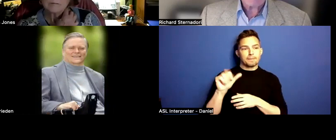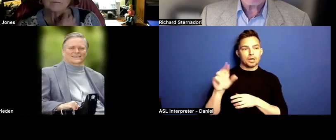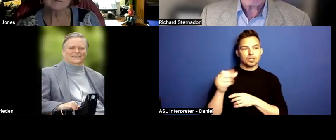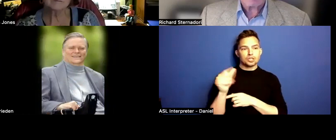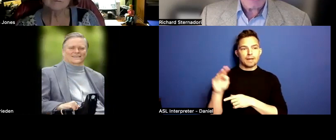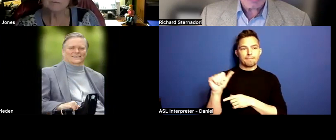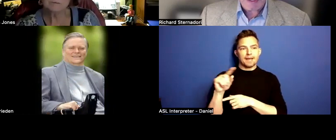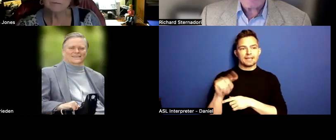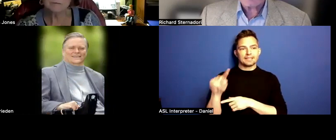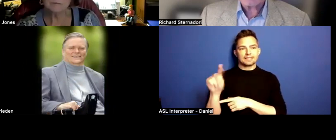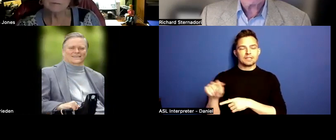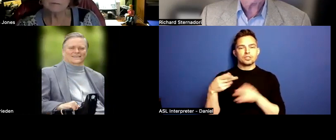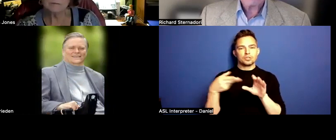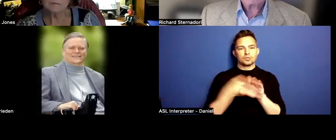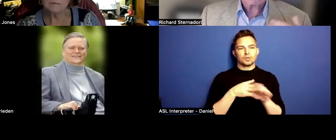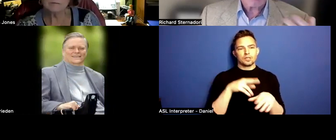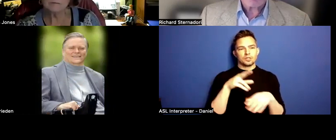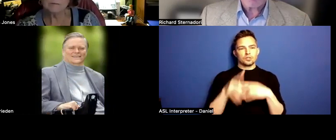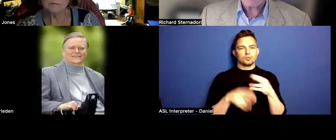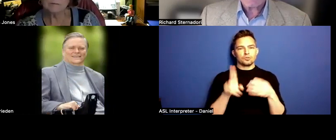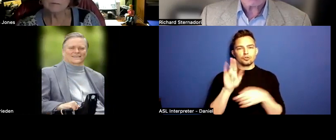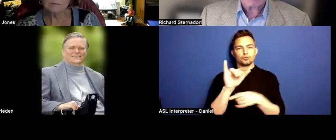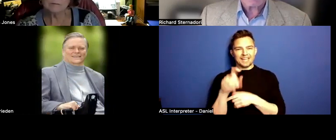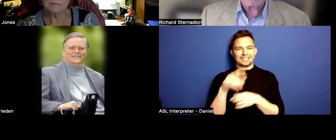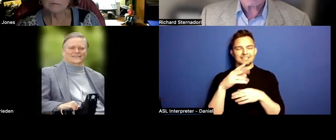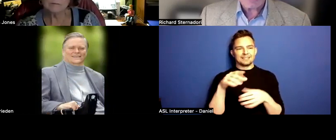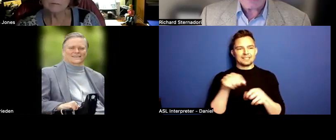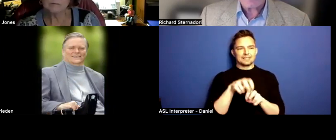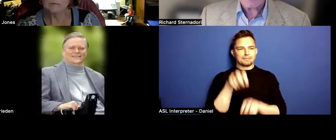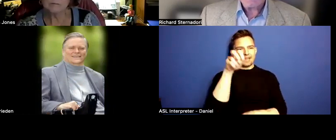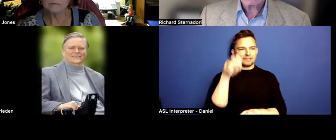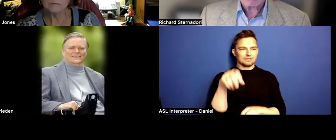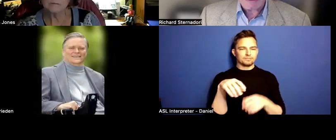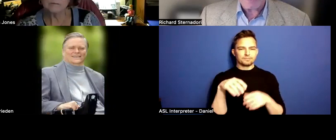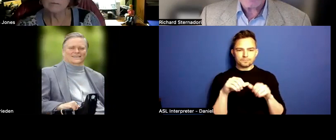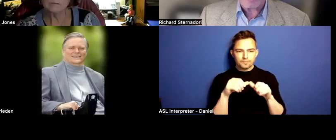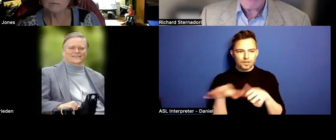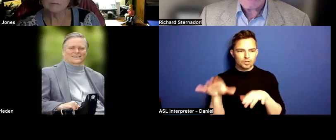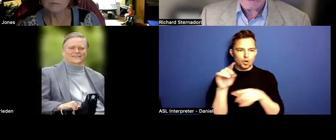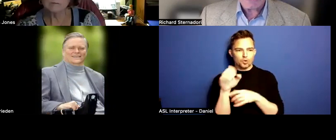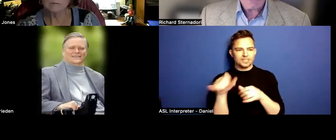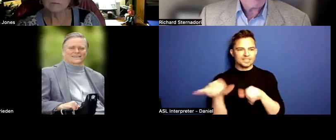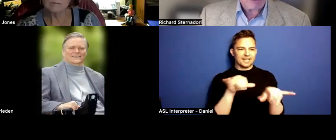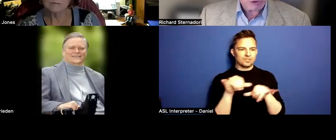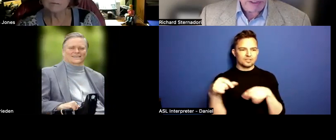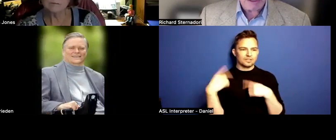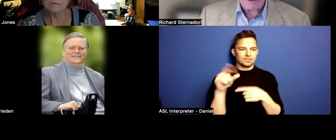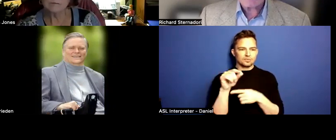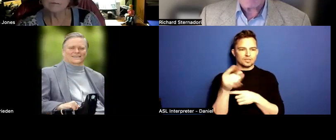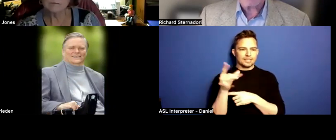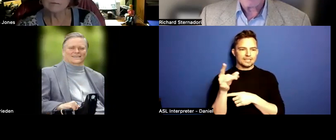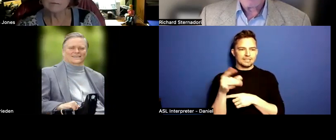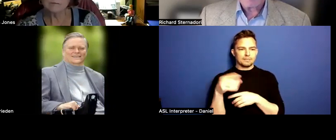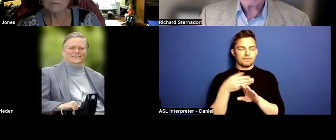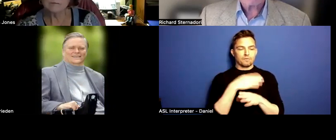joined the staff of the United Spinal Association as the Director of Accessibility Codes and Standards in September of 2018. Before joining